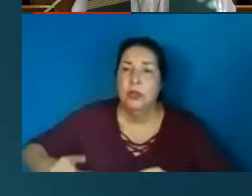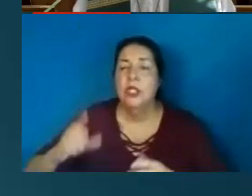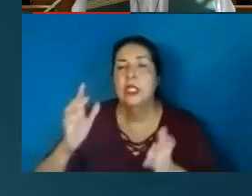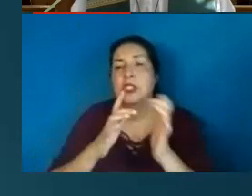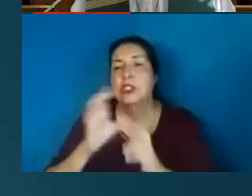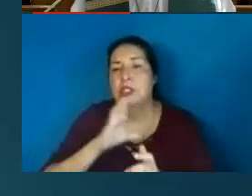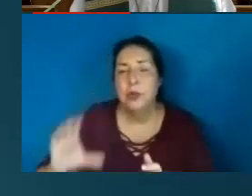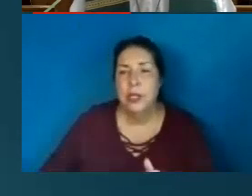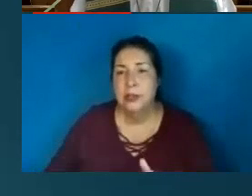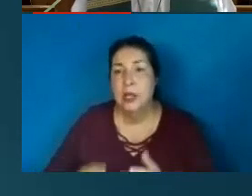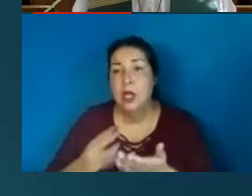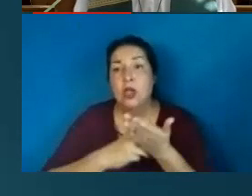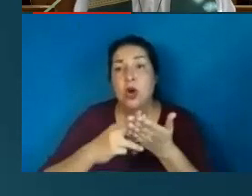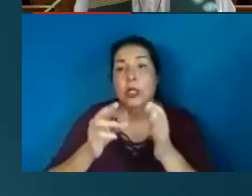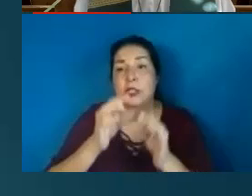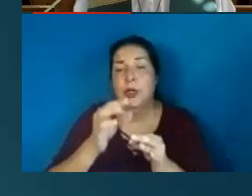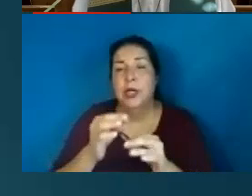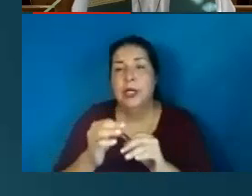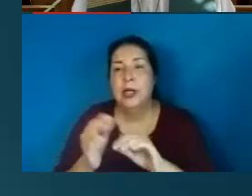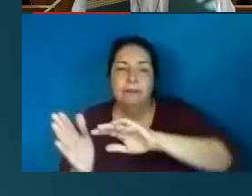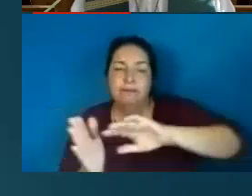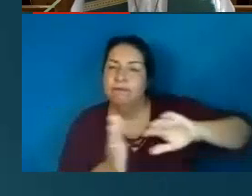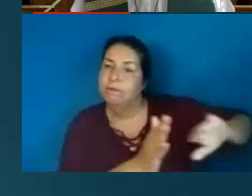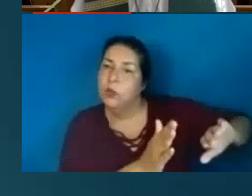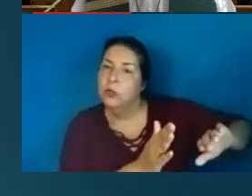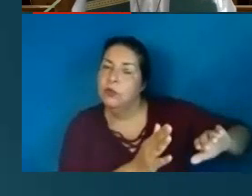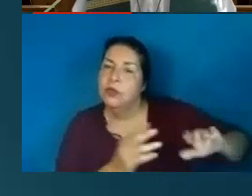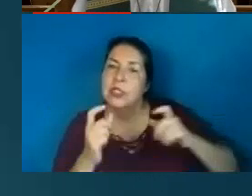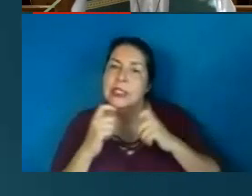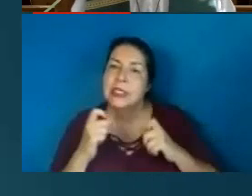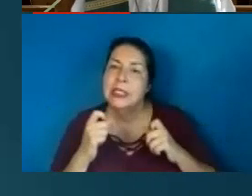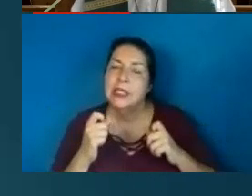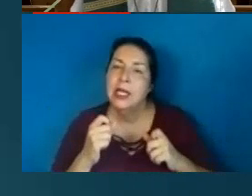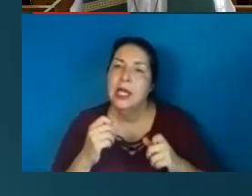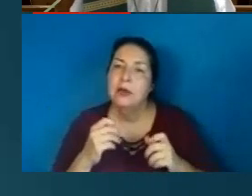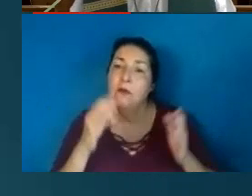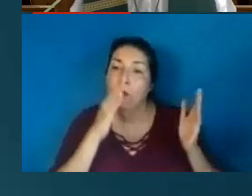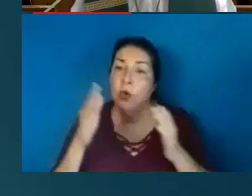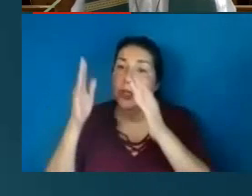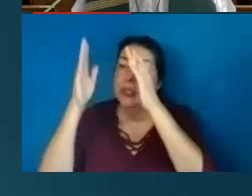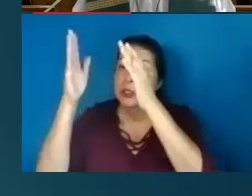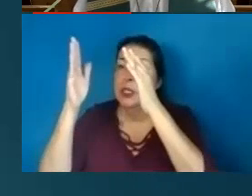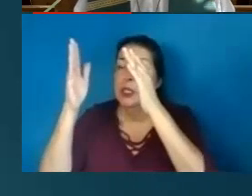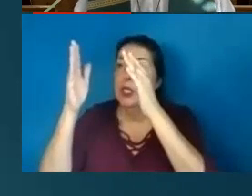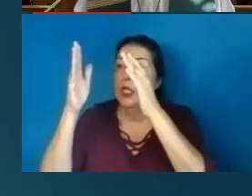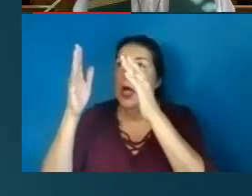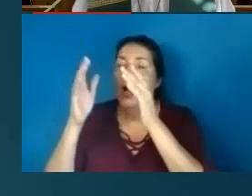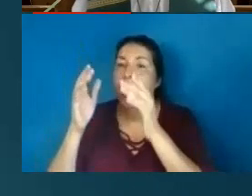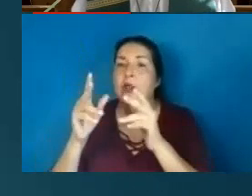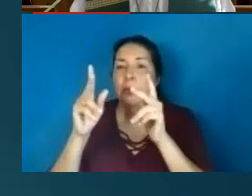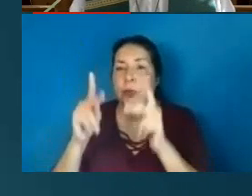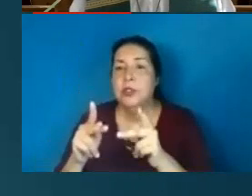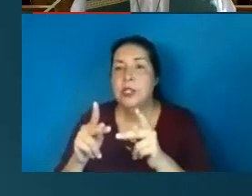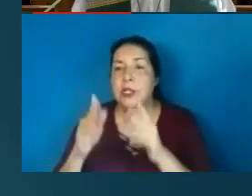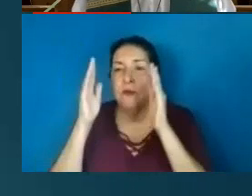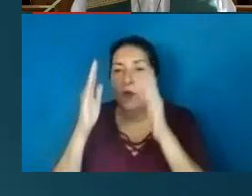The Holy Spirit turns us away from our sins and towards the one who set his face towards Jerusalem, so